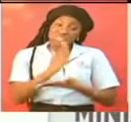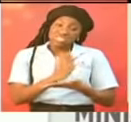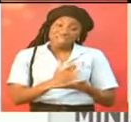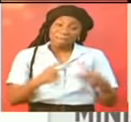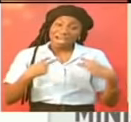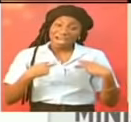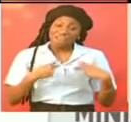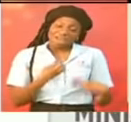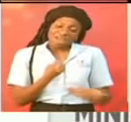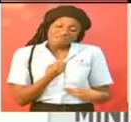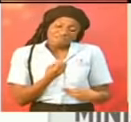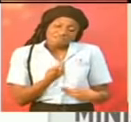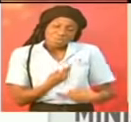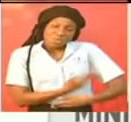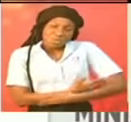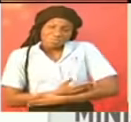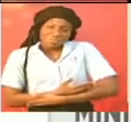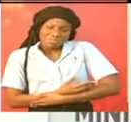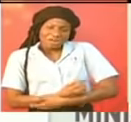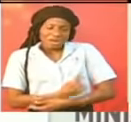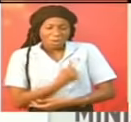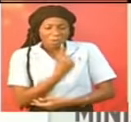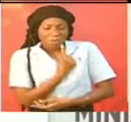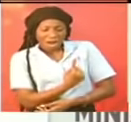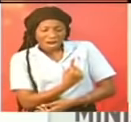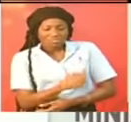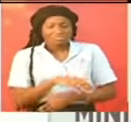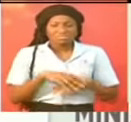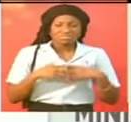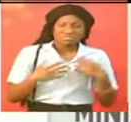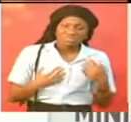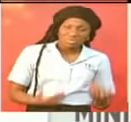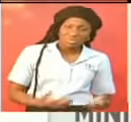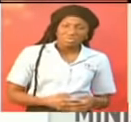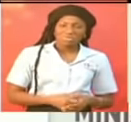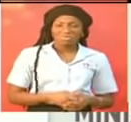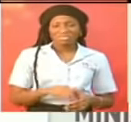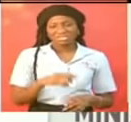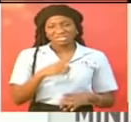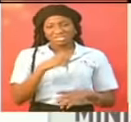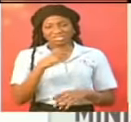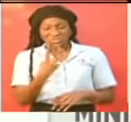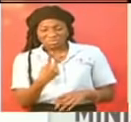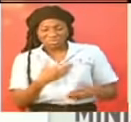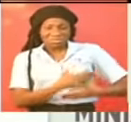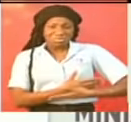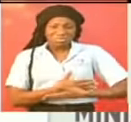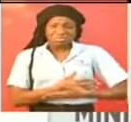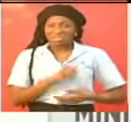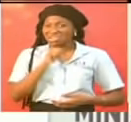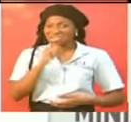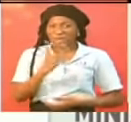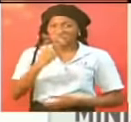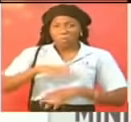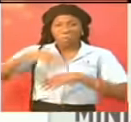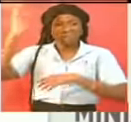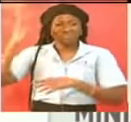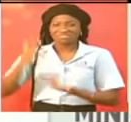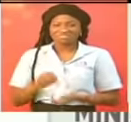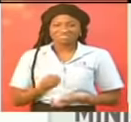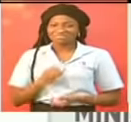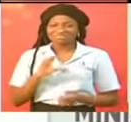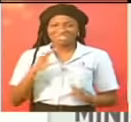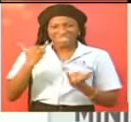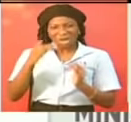called 1.6 now, instead of having 2 babies. So when you look at the numbers, so we are seeing